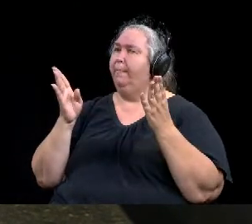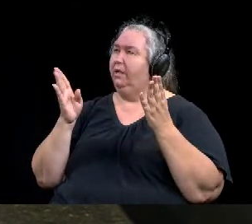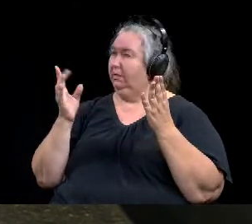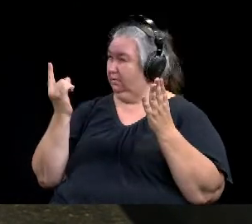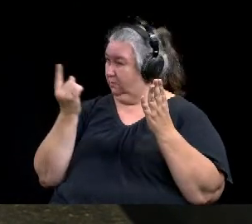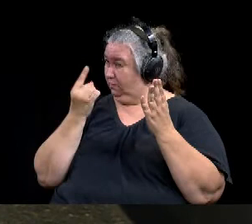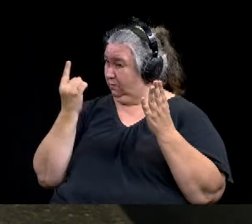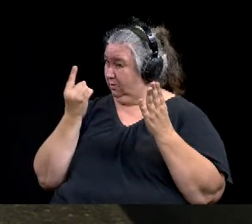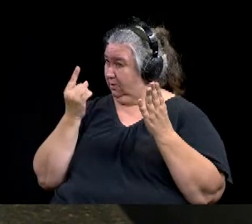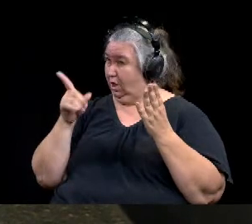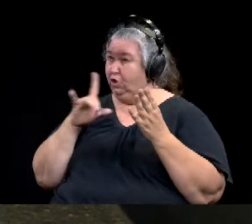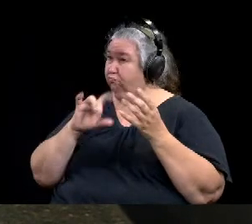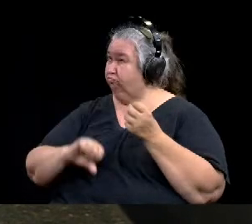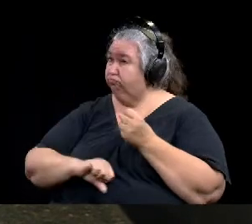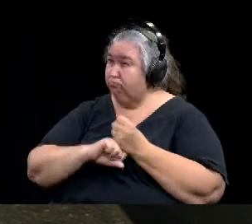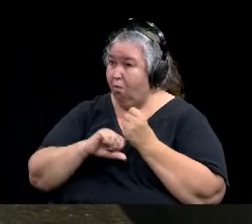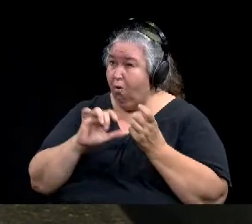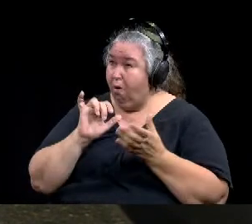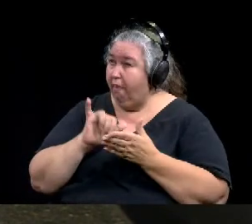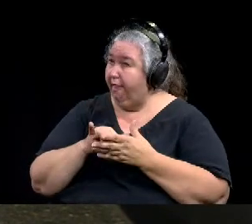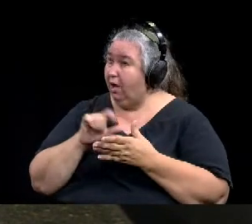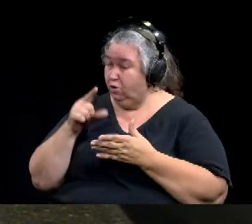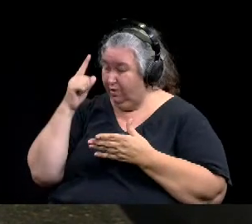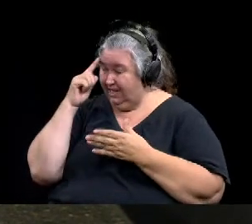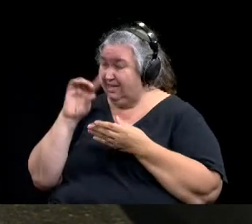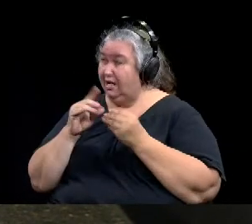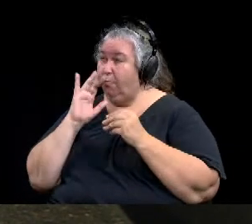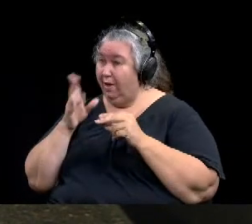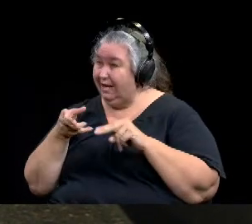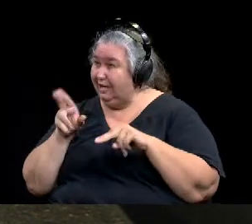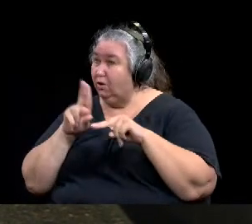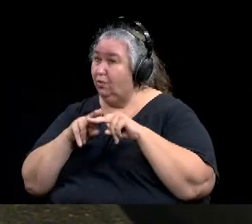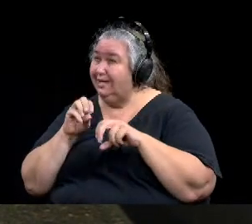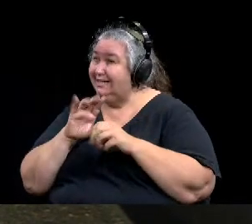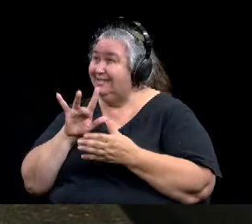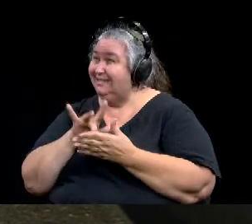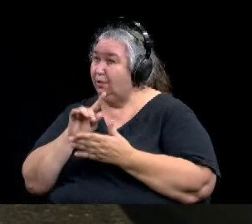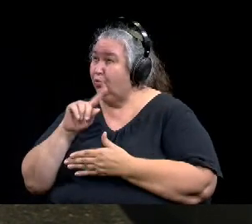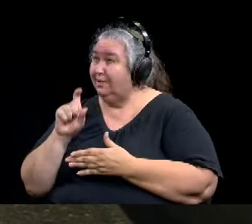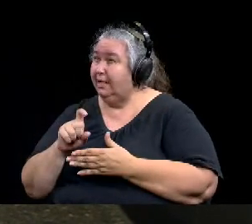in favor of that? Do you think the numbers will increase here in Central Texas?